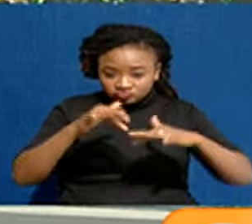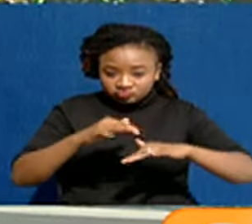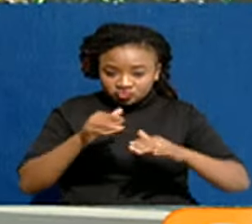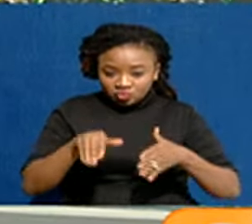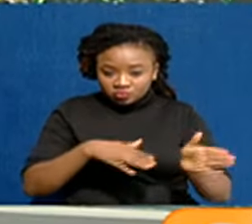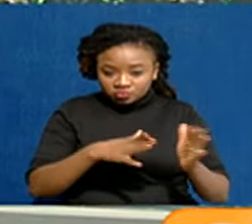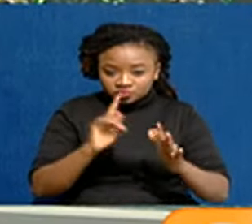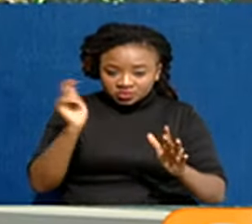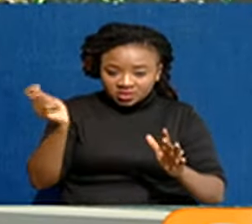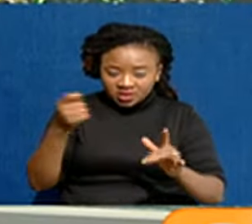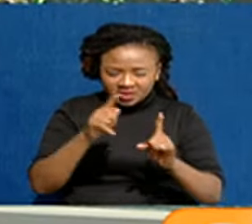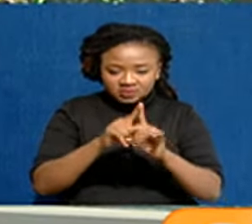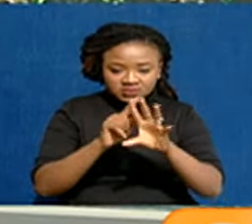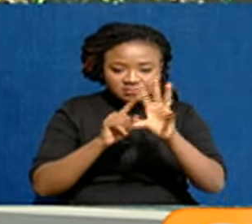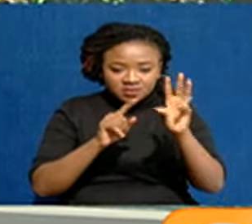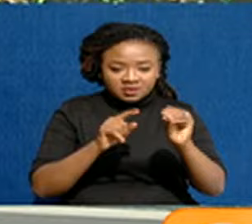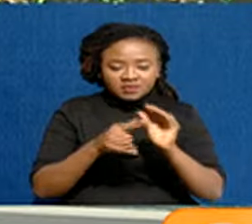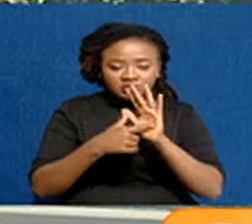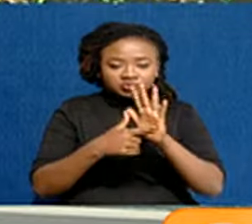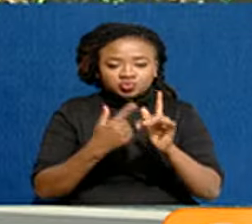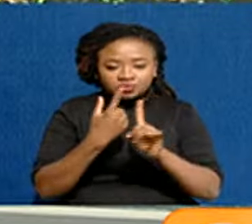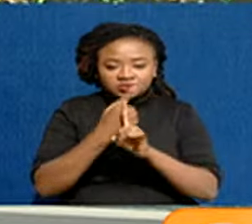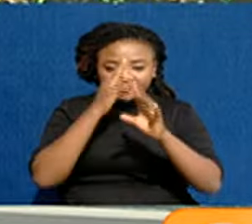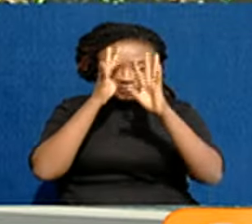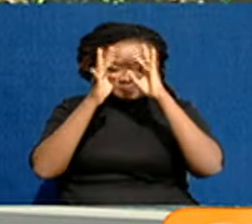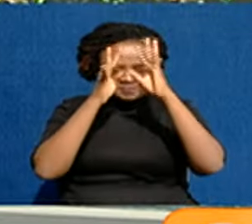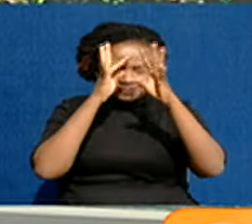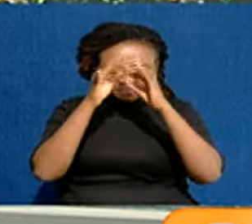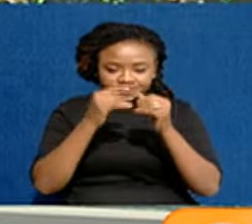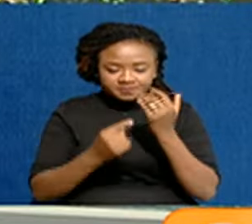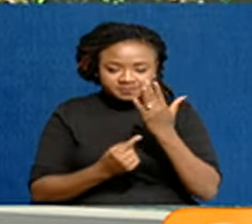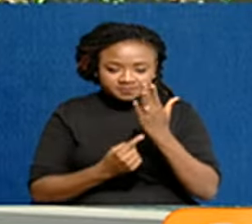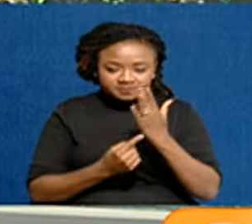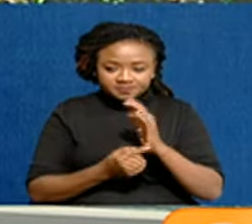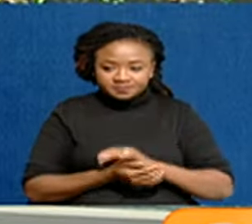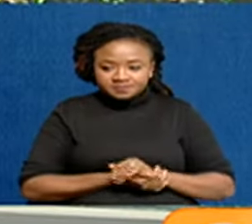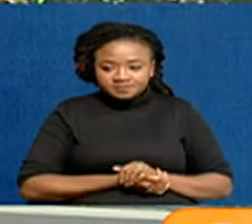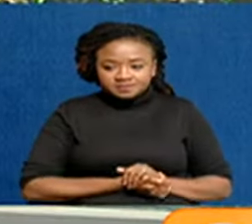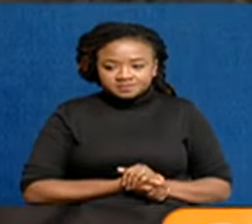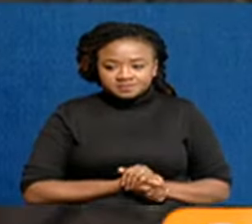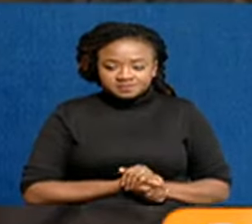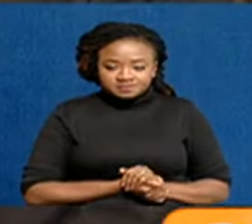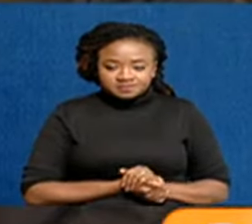and the continent will showcase innovative agricultural technologies.